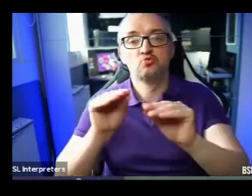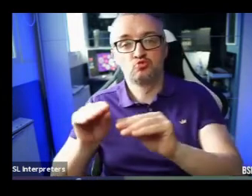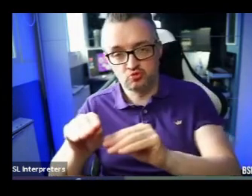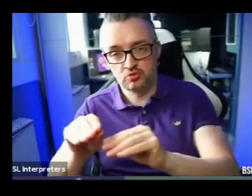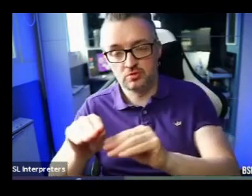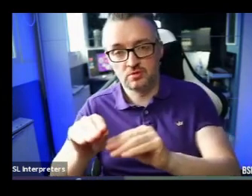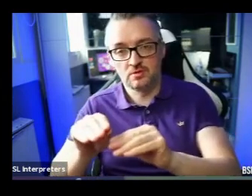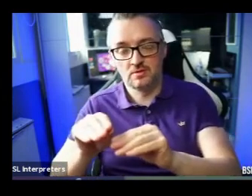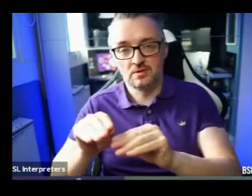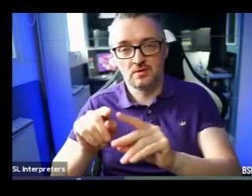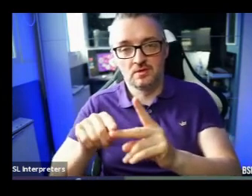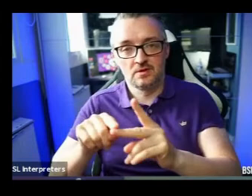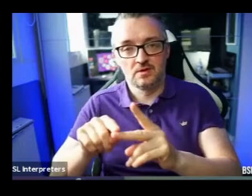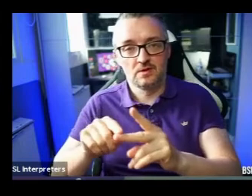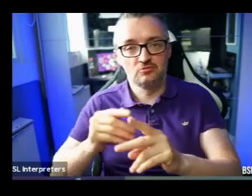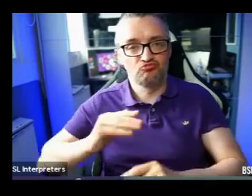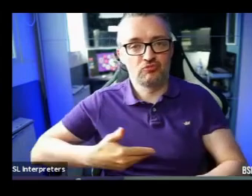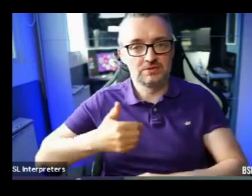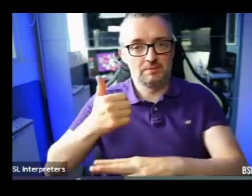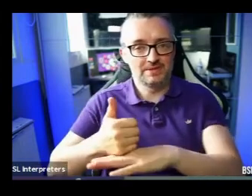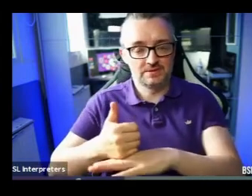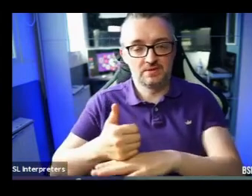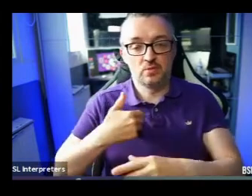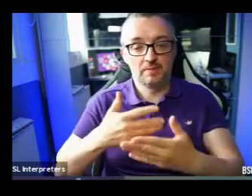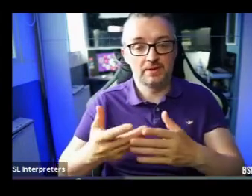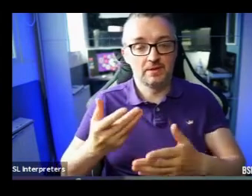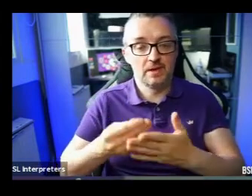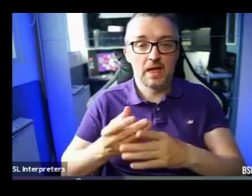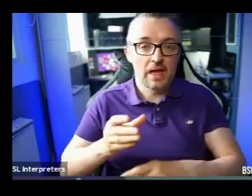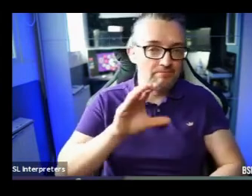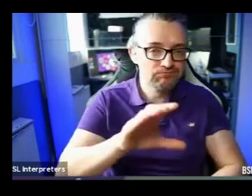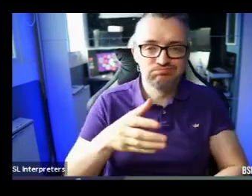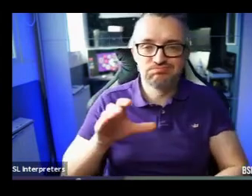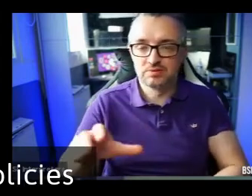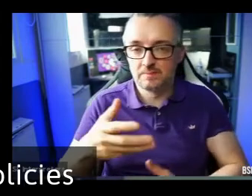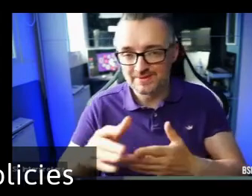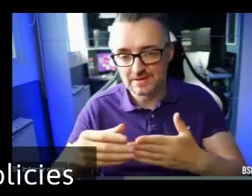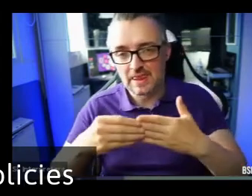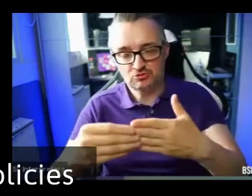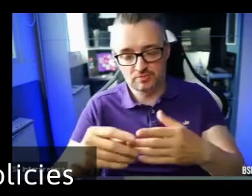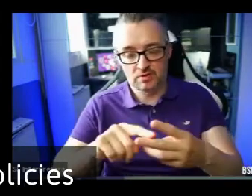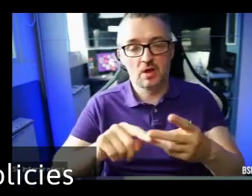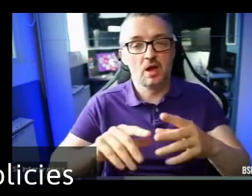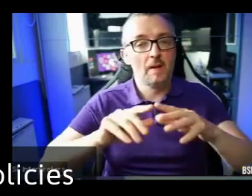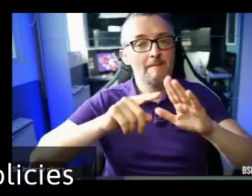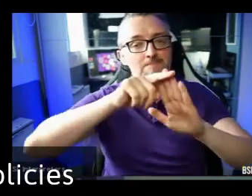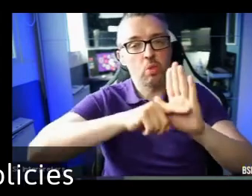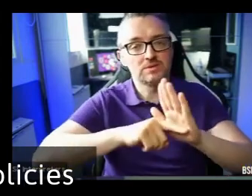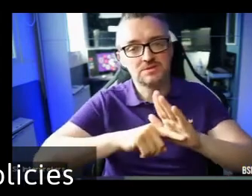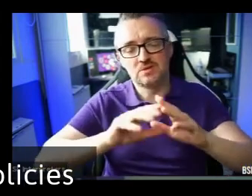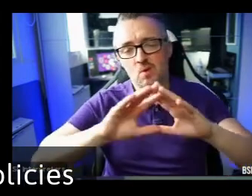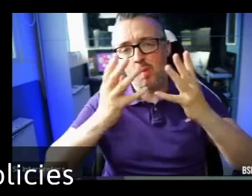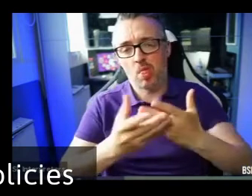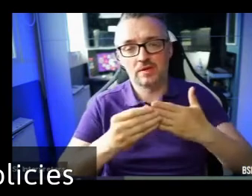rights-based approach. We've developed significant investment in leadership. We've developed world-leading policies, and